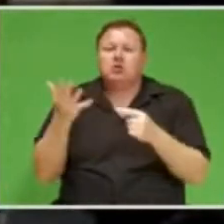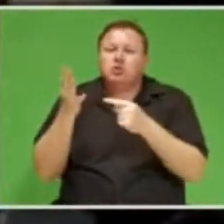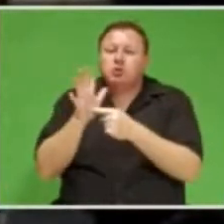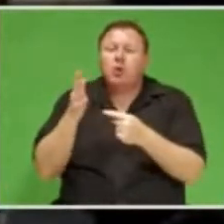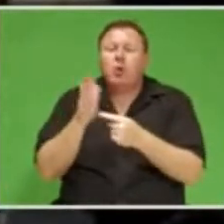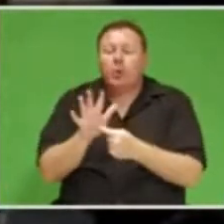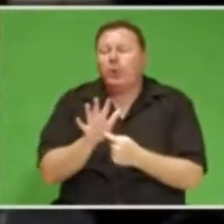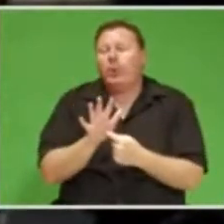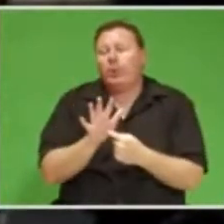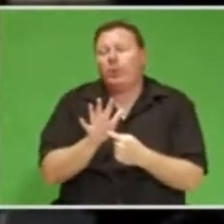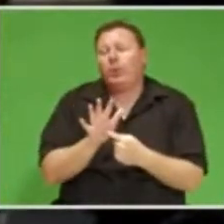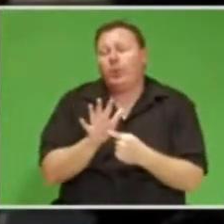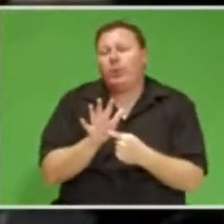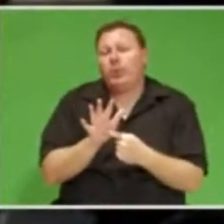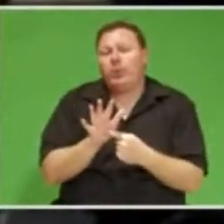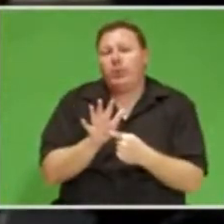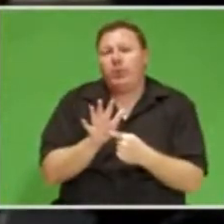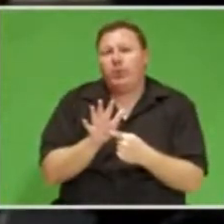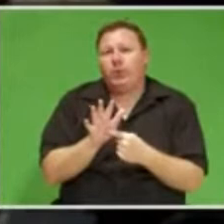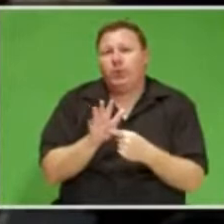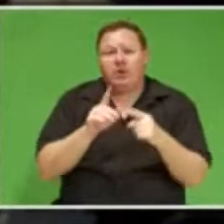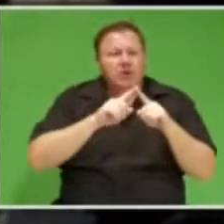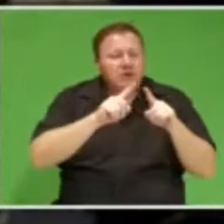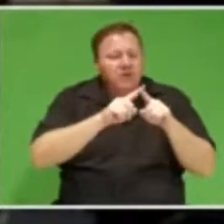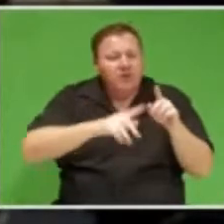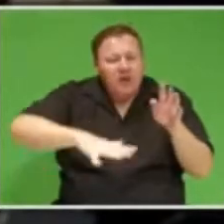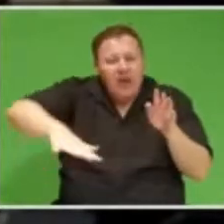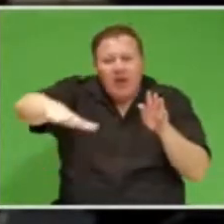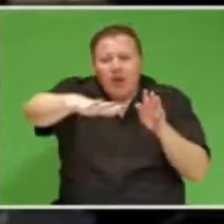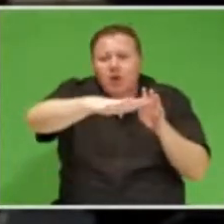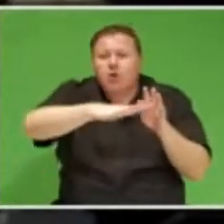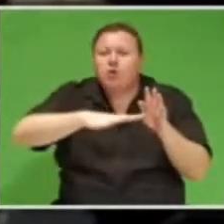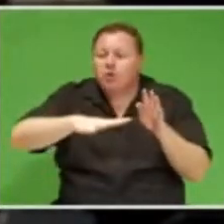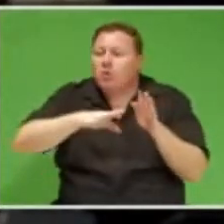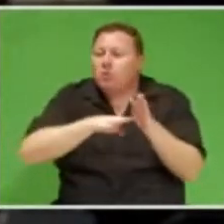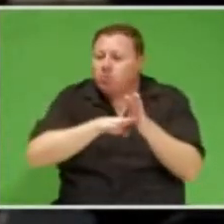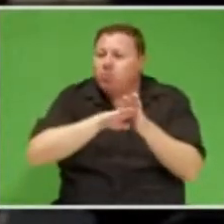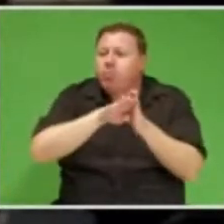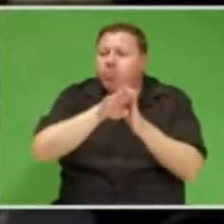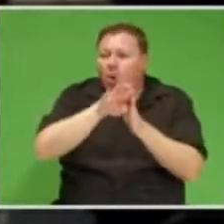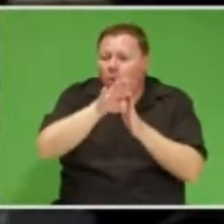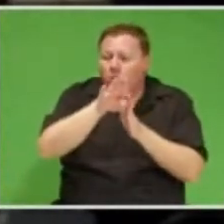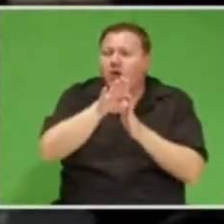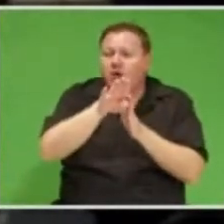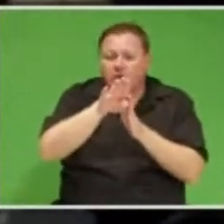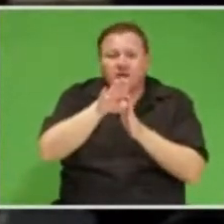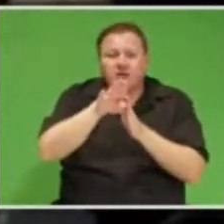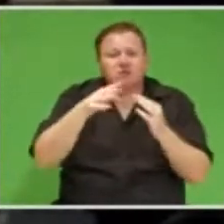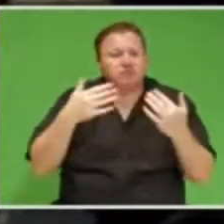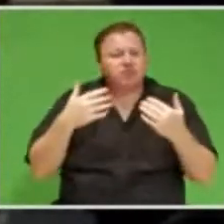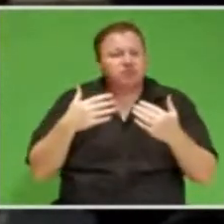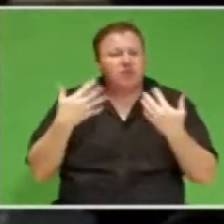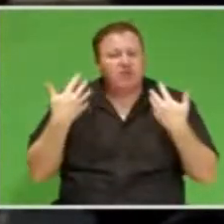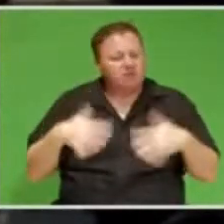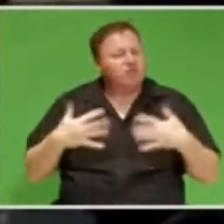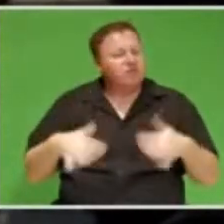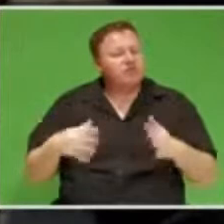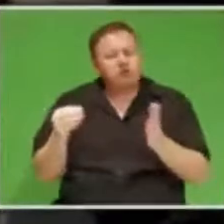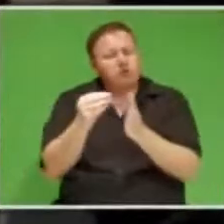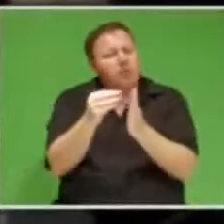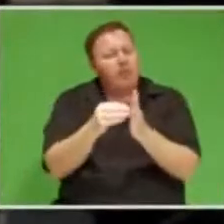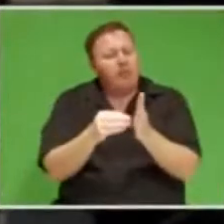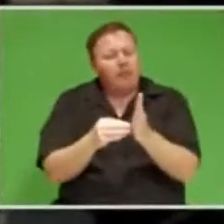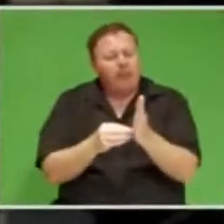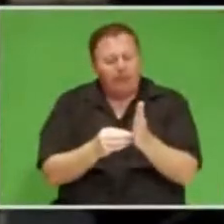of a number of areas where progress in implementing the commitments we made in last year's State of the Nation